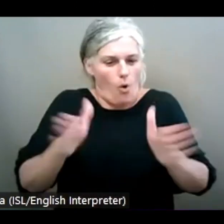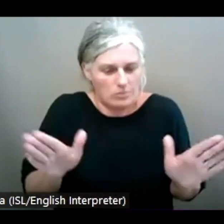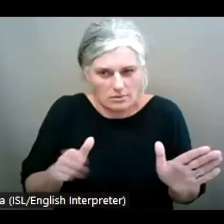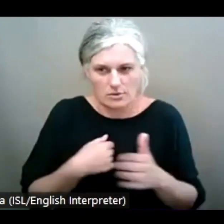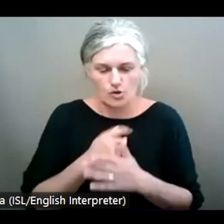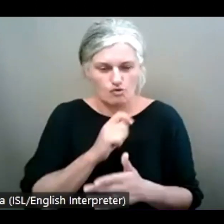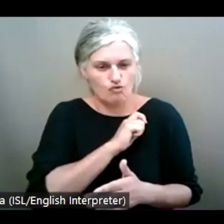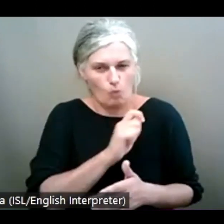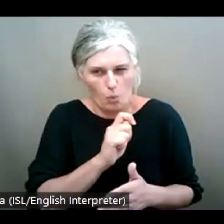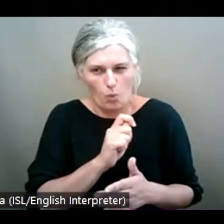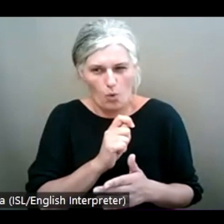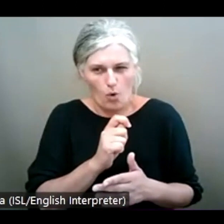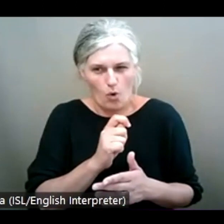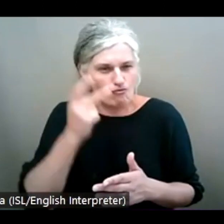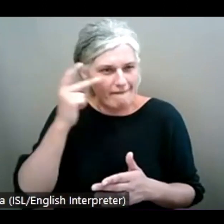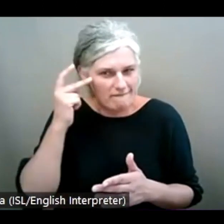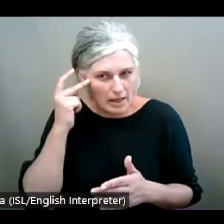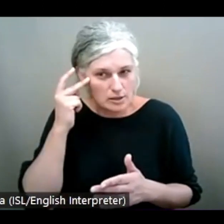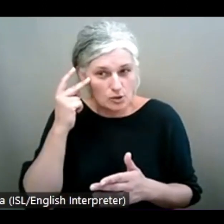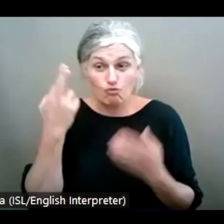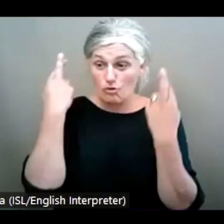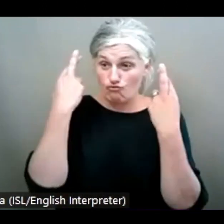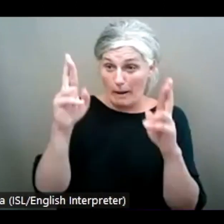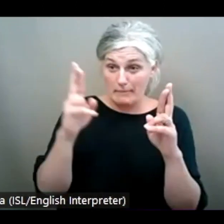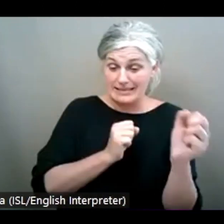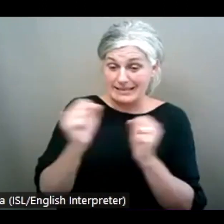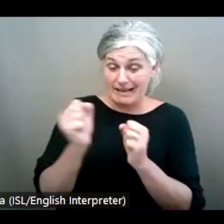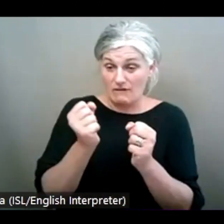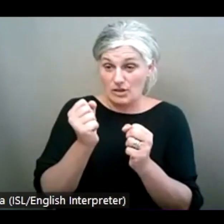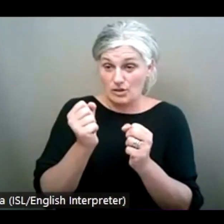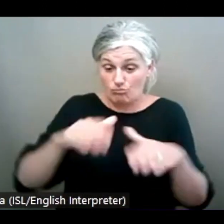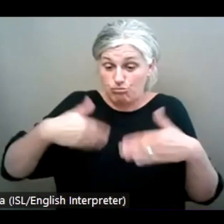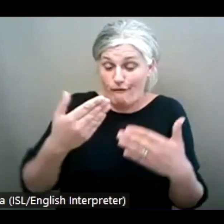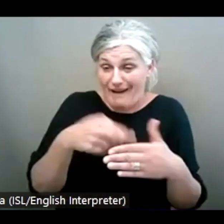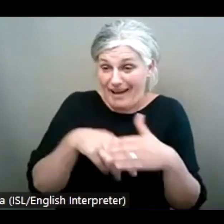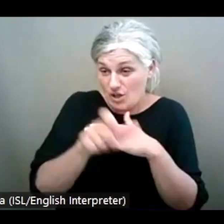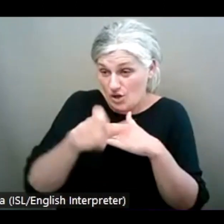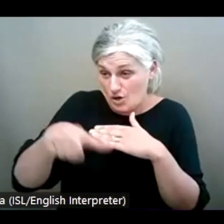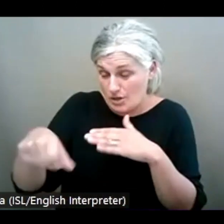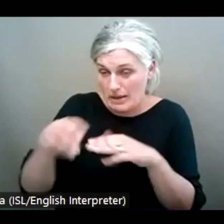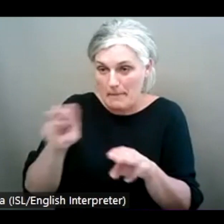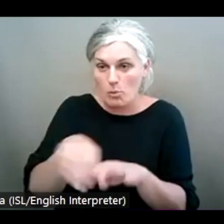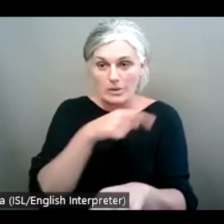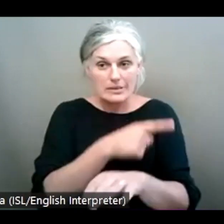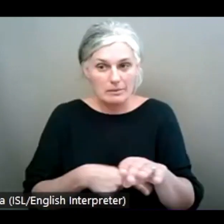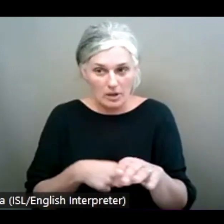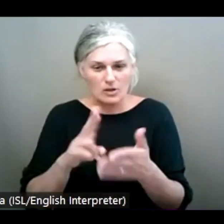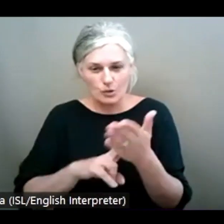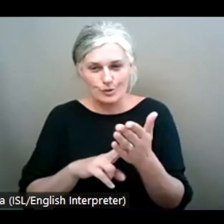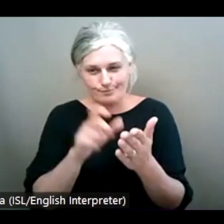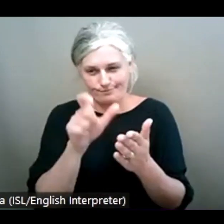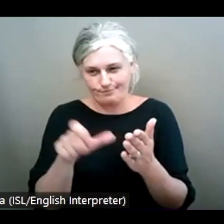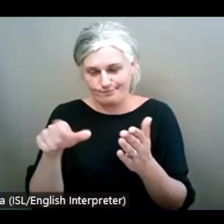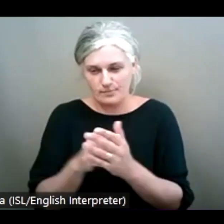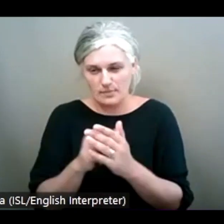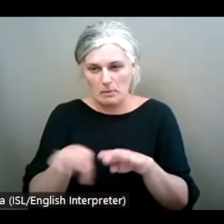we represent service providers who are our clients who are disabled, or people with disabilities is the word they use a lot of the time, but they'll never come out